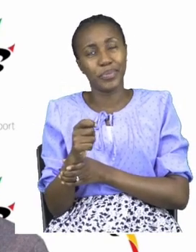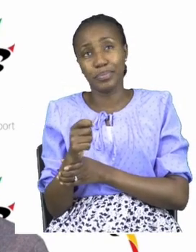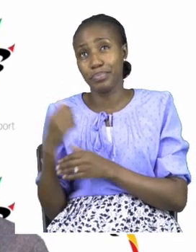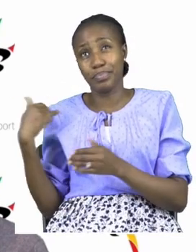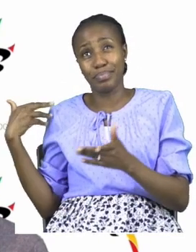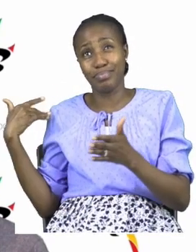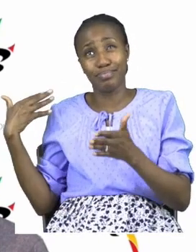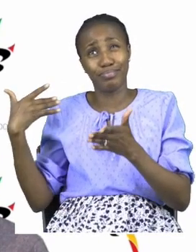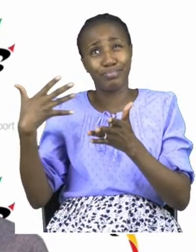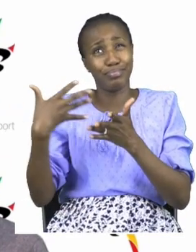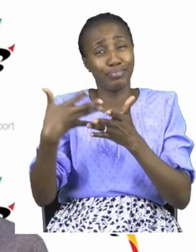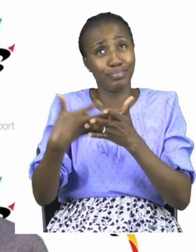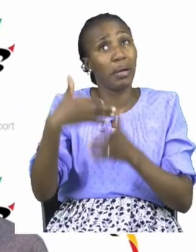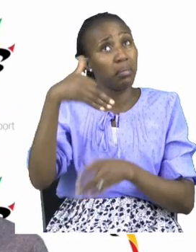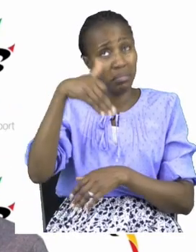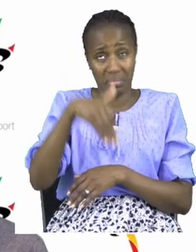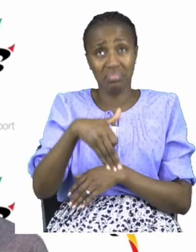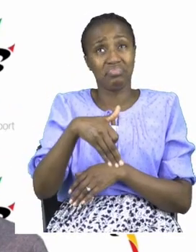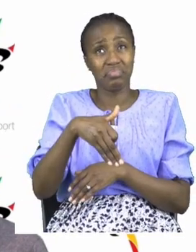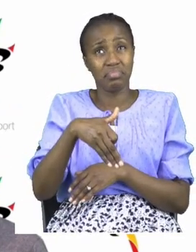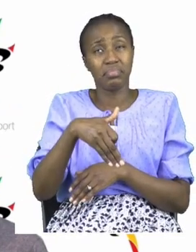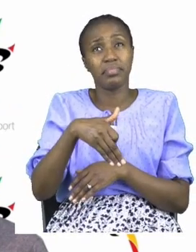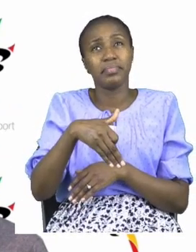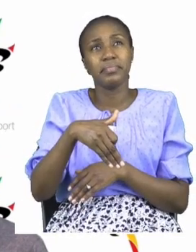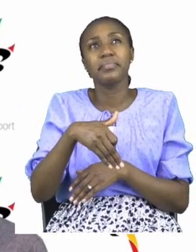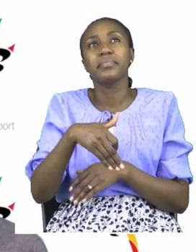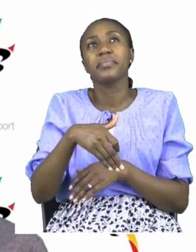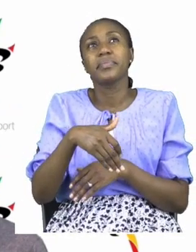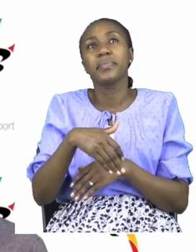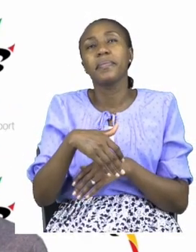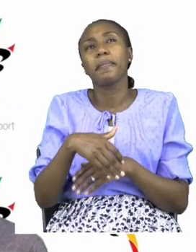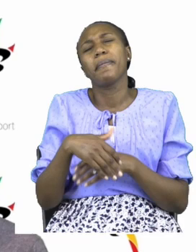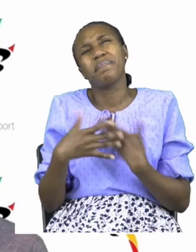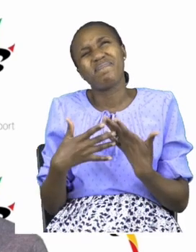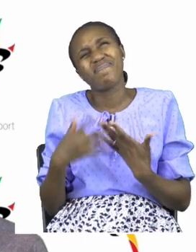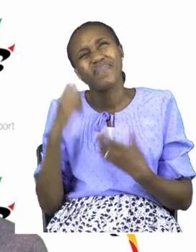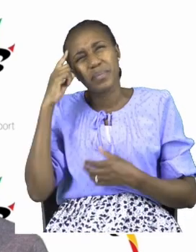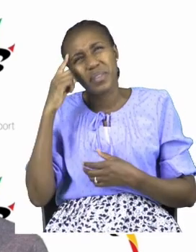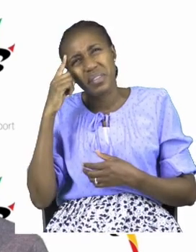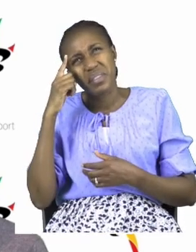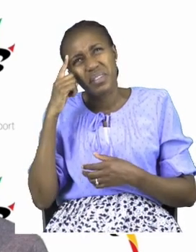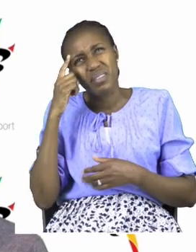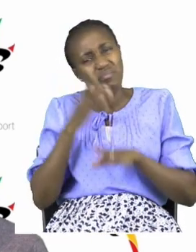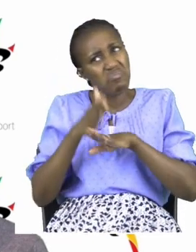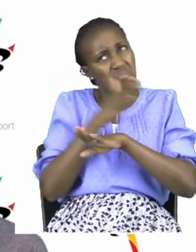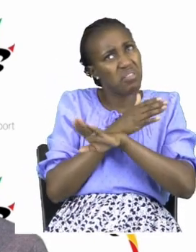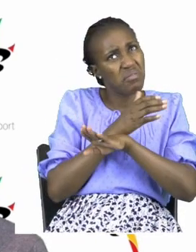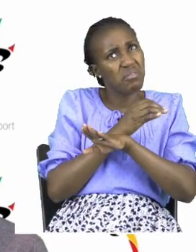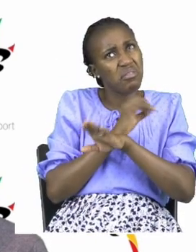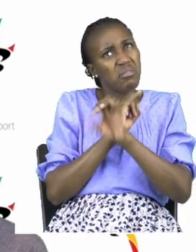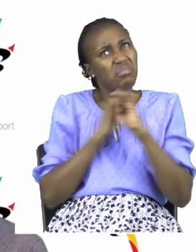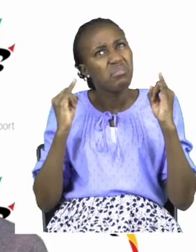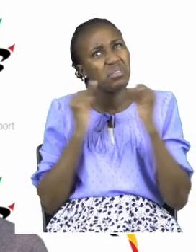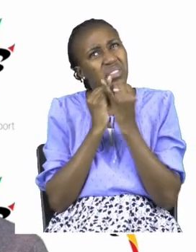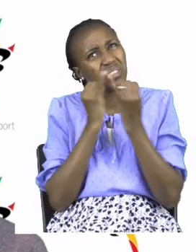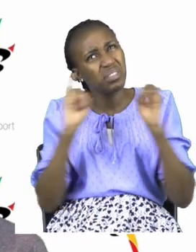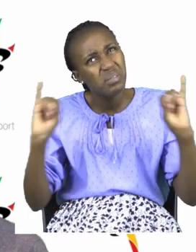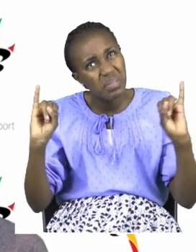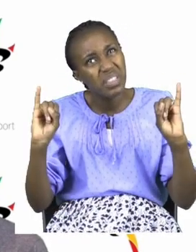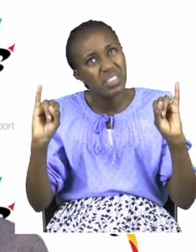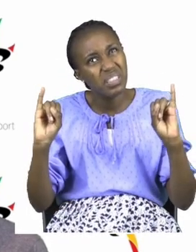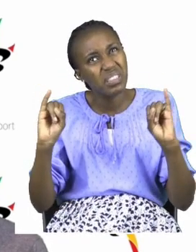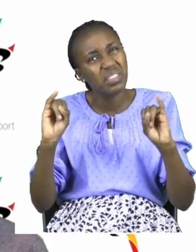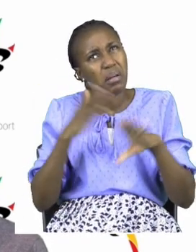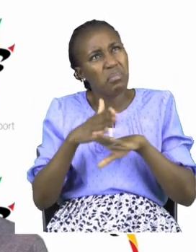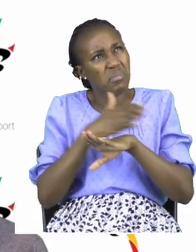for many years. I think before independence it used to be called South West Africa Tennis